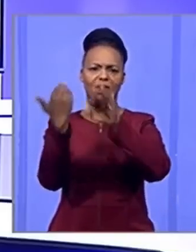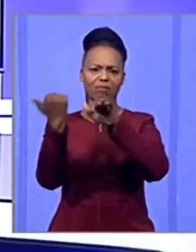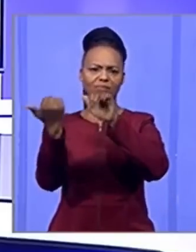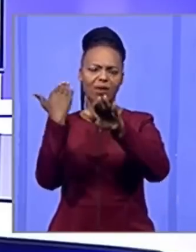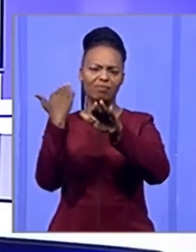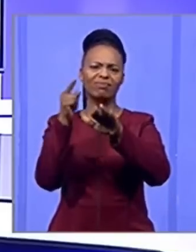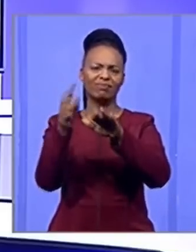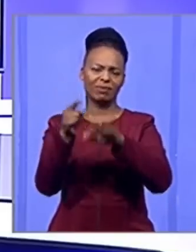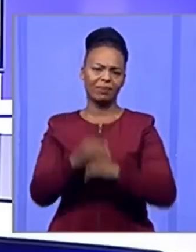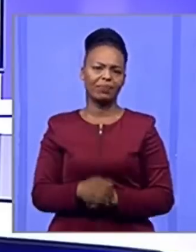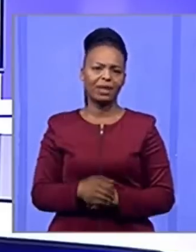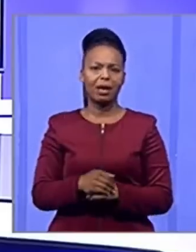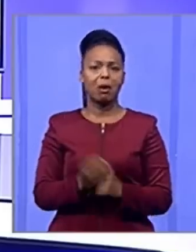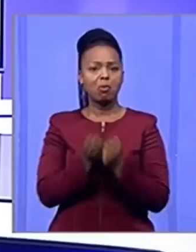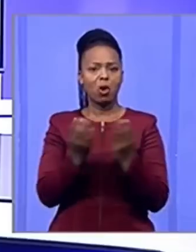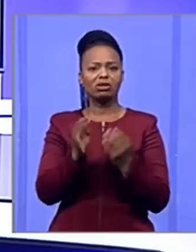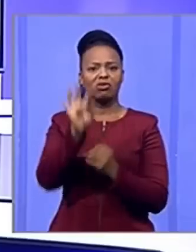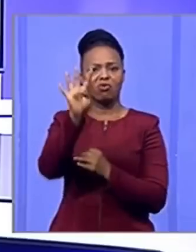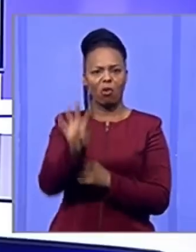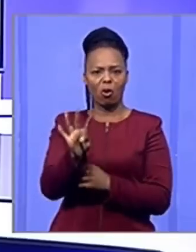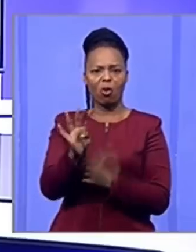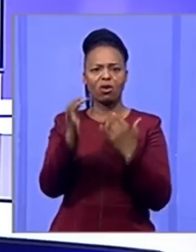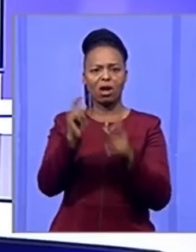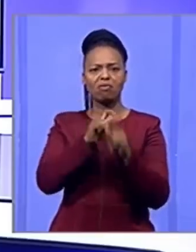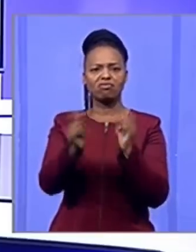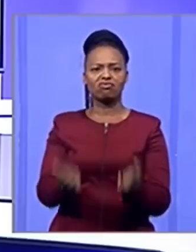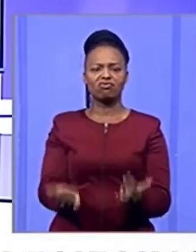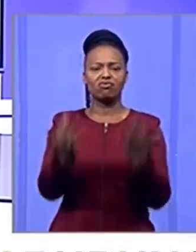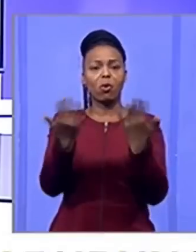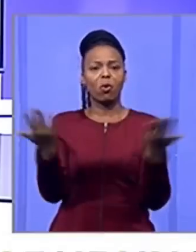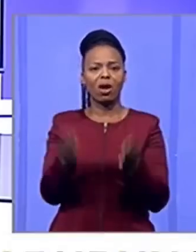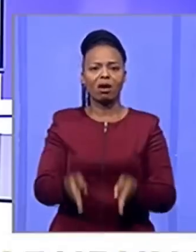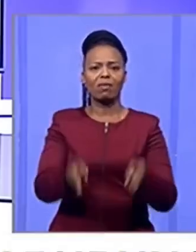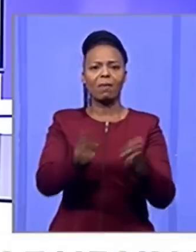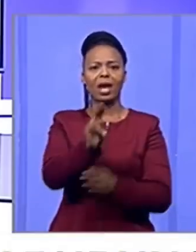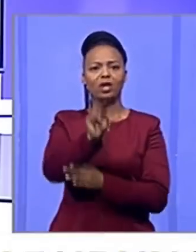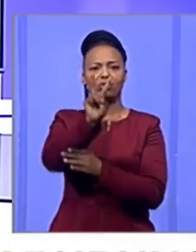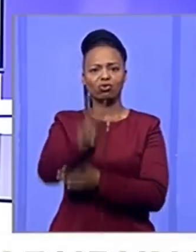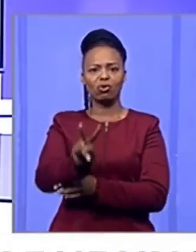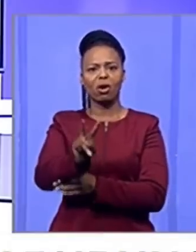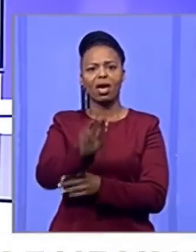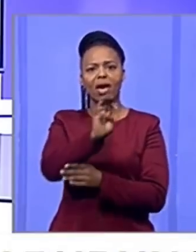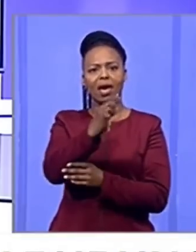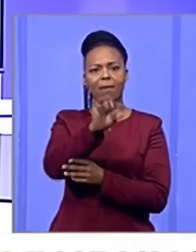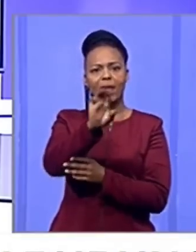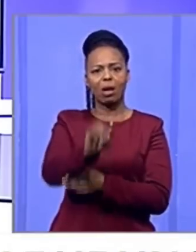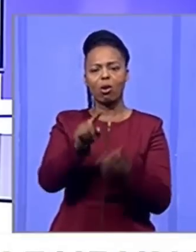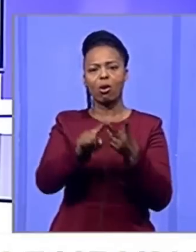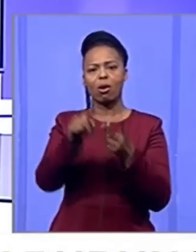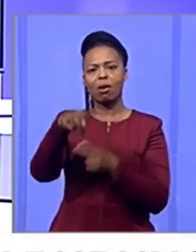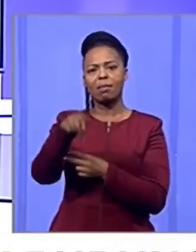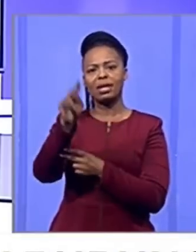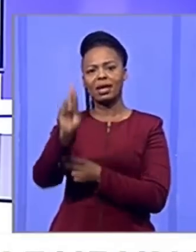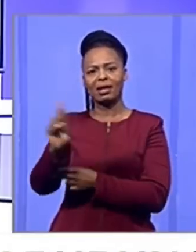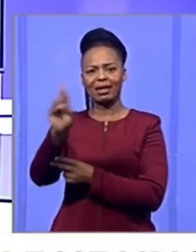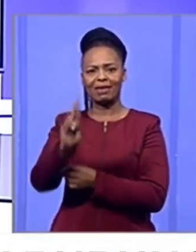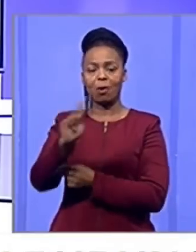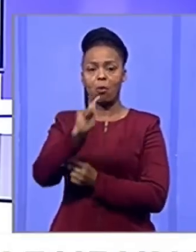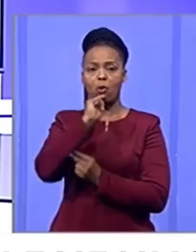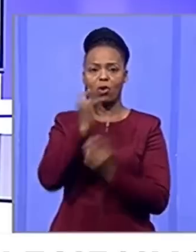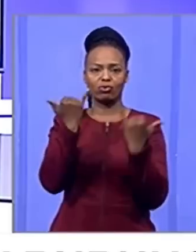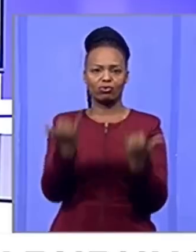naga. Dilori tše dingwe tše nne di fišitšwe ka tseleng ya N2 magareng ga Emelo le Piet Retief pejana mesong ye.